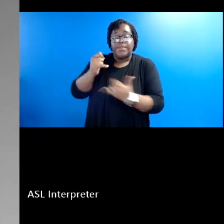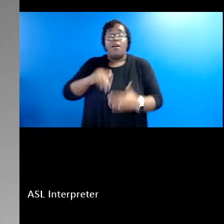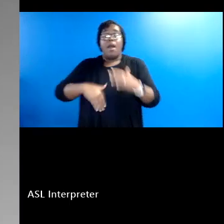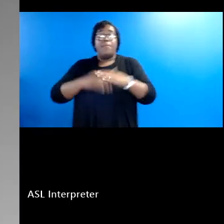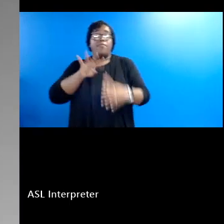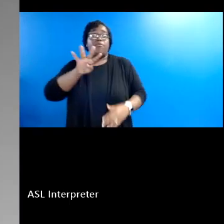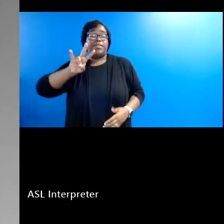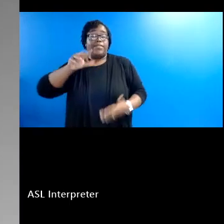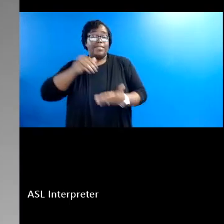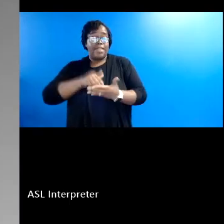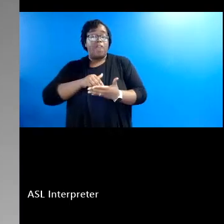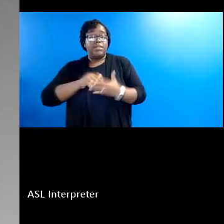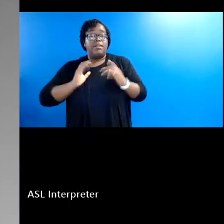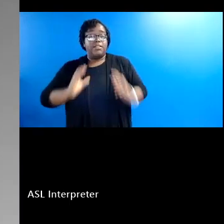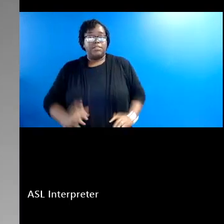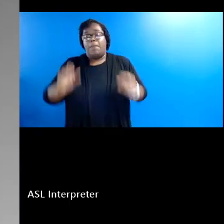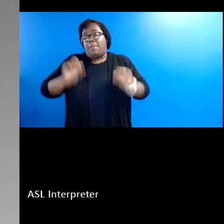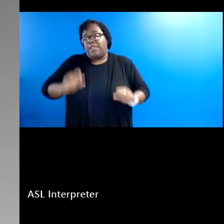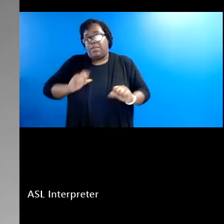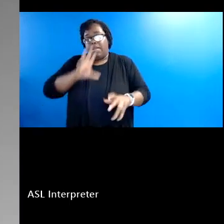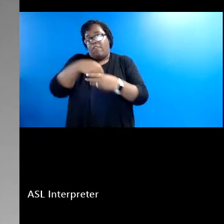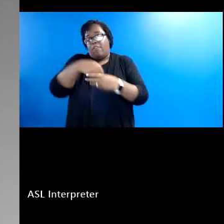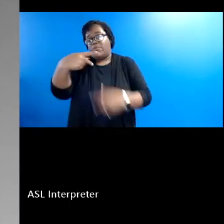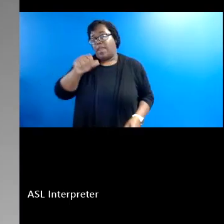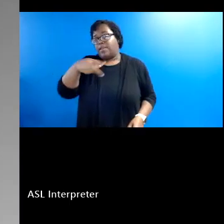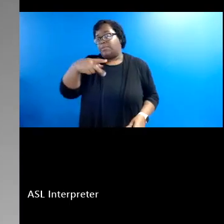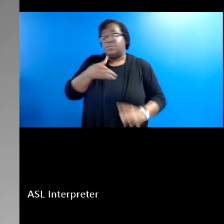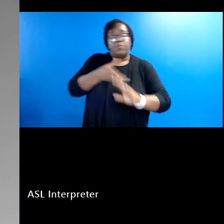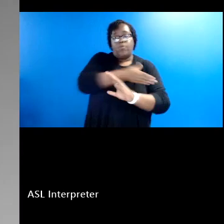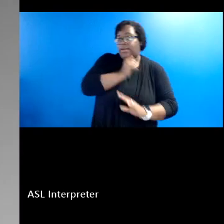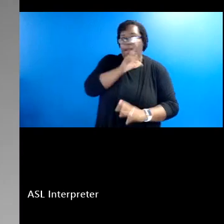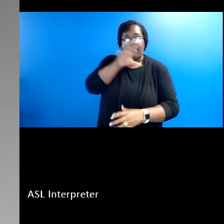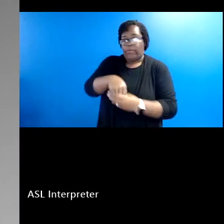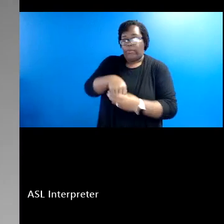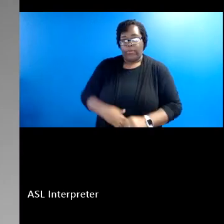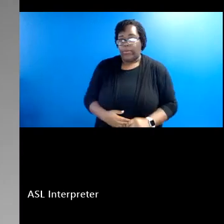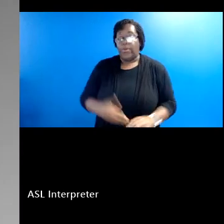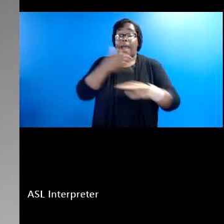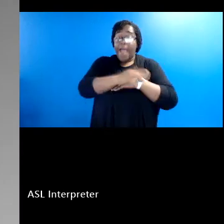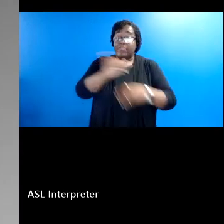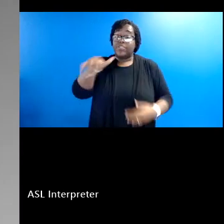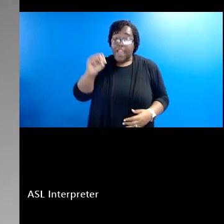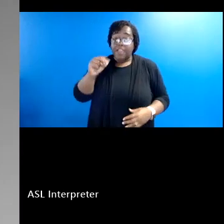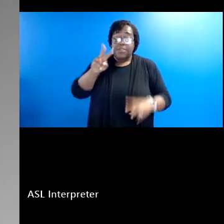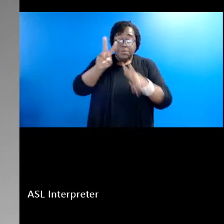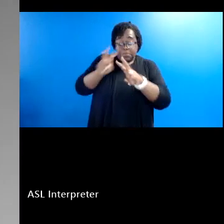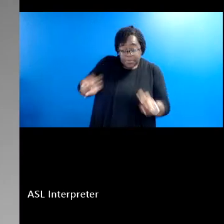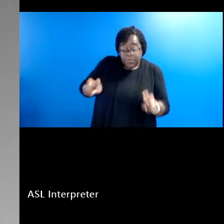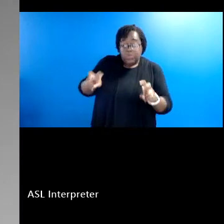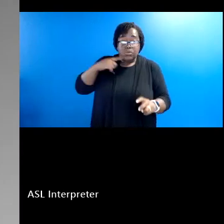in scope for PSPS that previously were not. After the events of January, we've done additional risk modeling, and